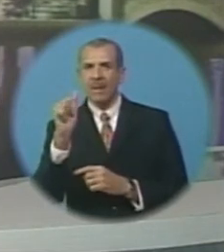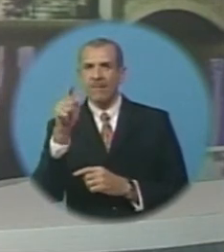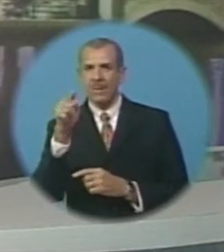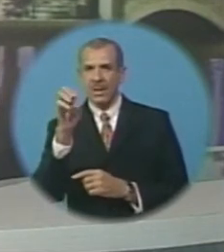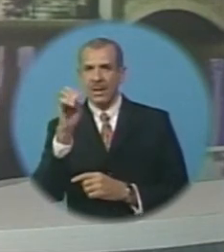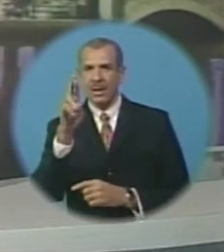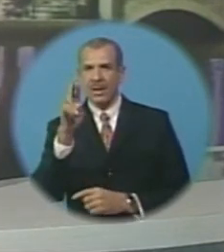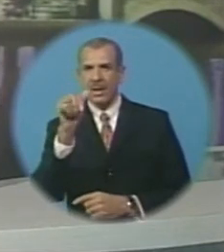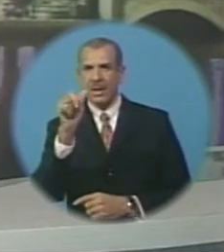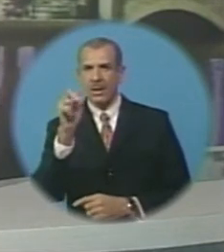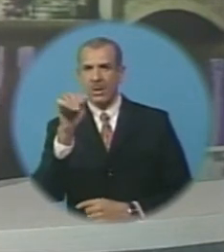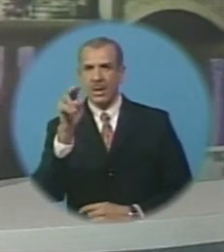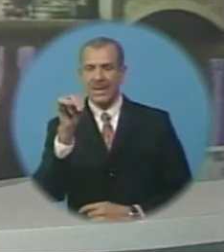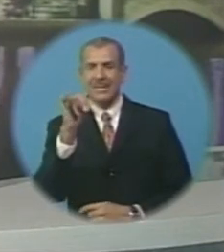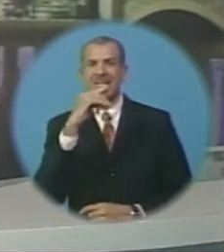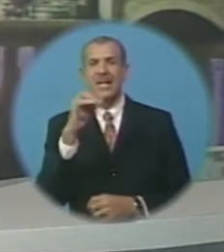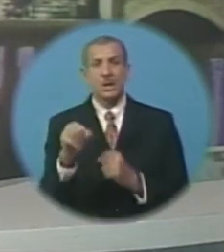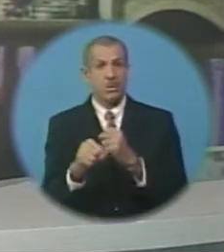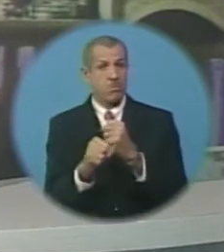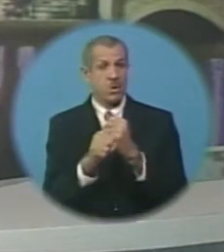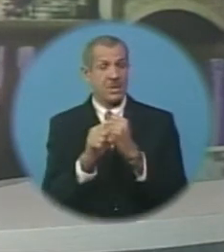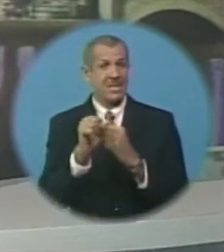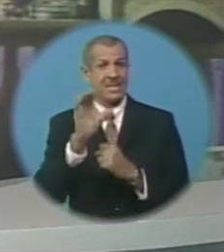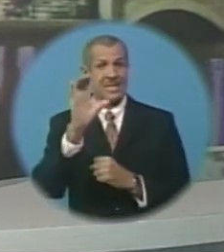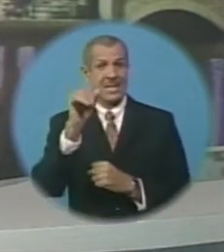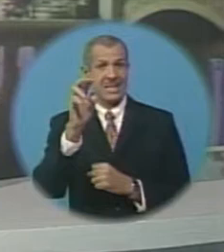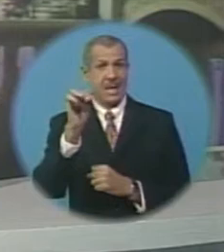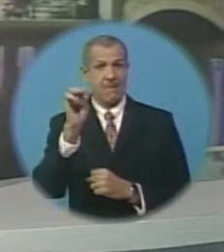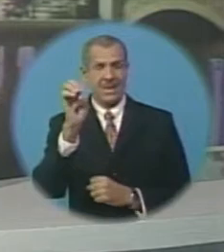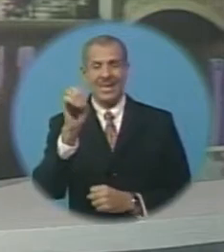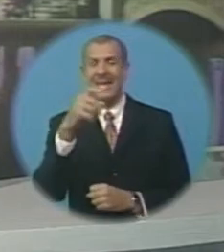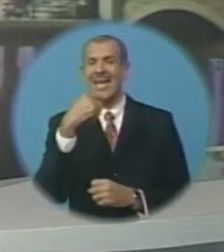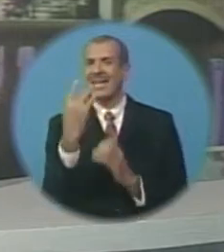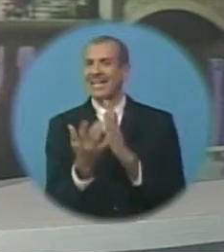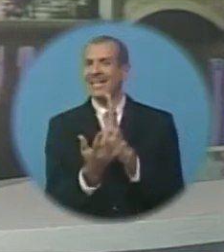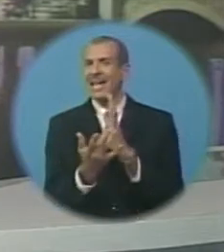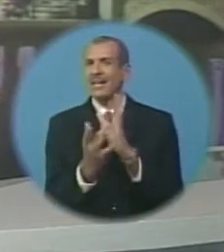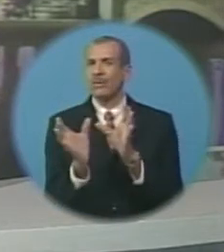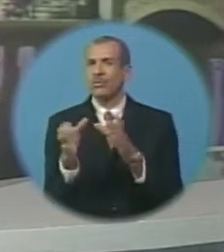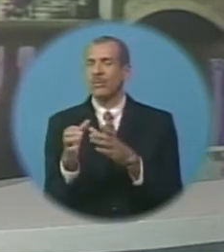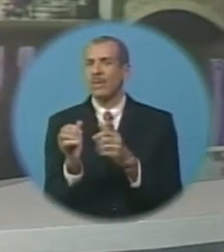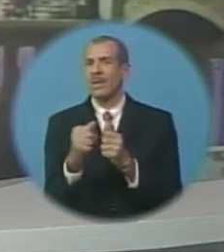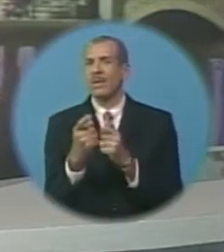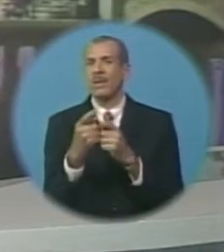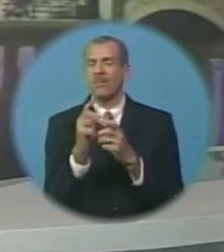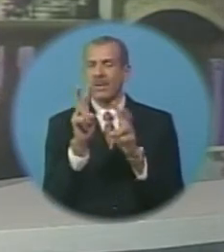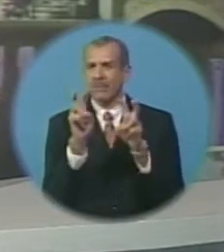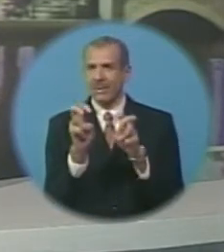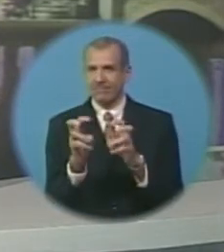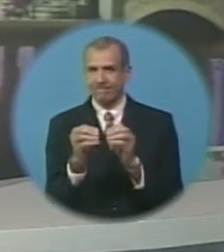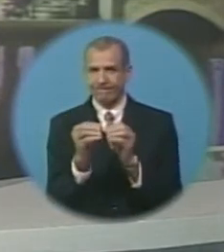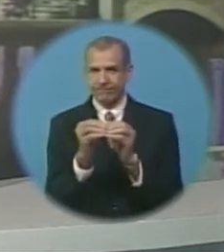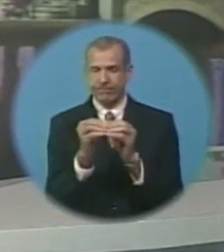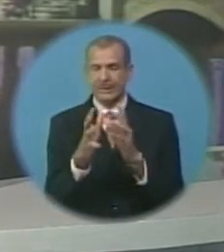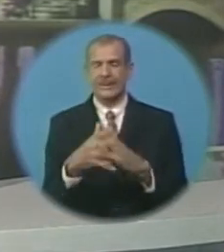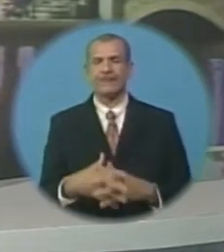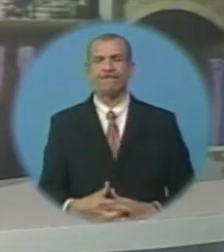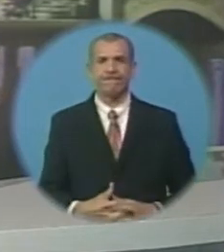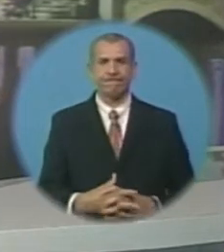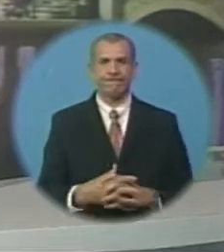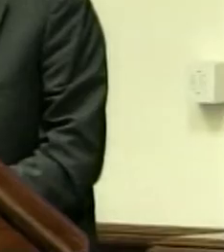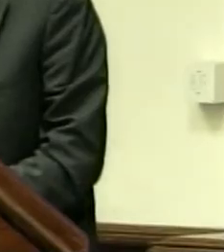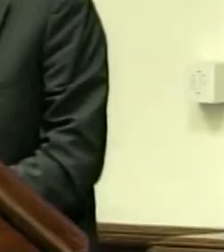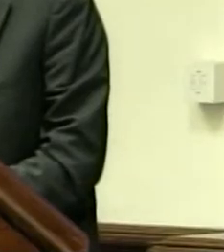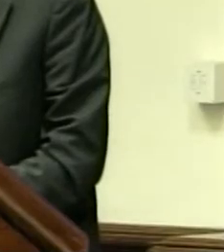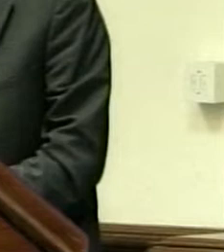Pierantoni, says the EU supports CSME, and he says technical cooperation could be explored further. We